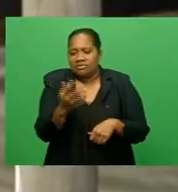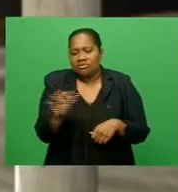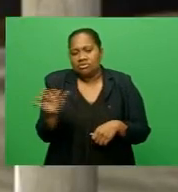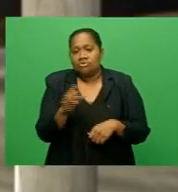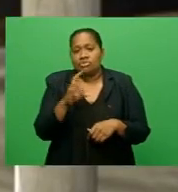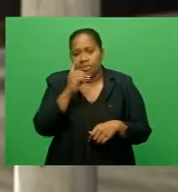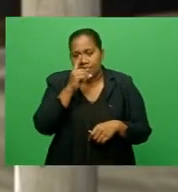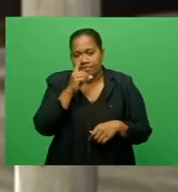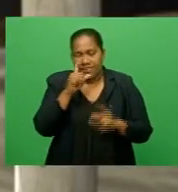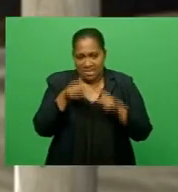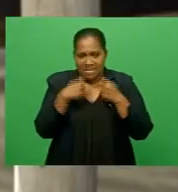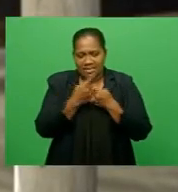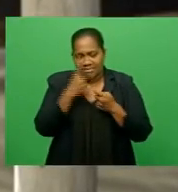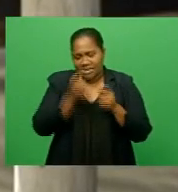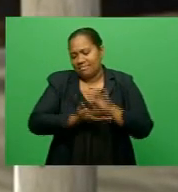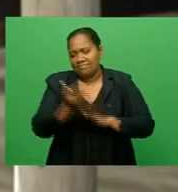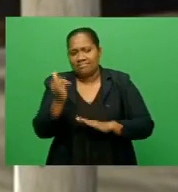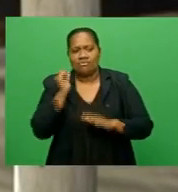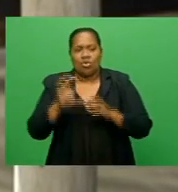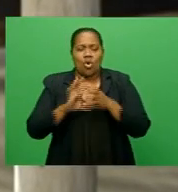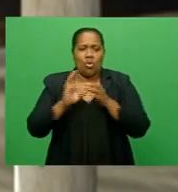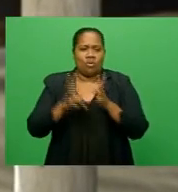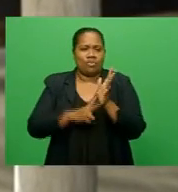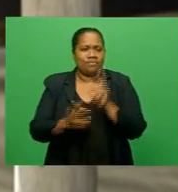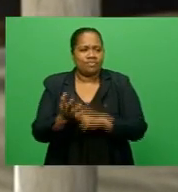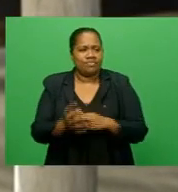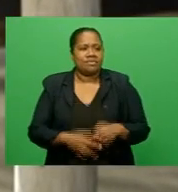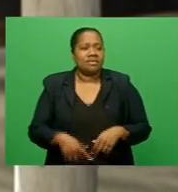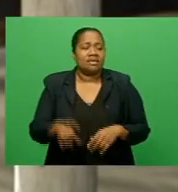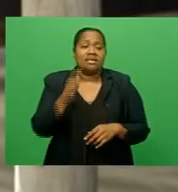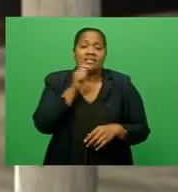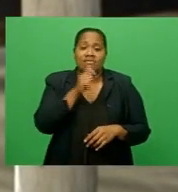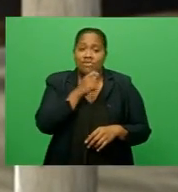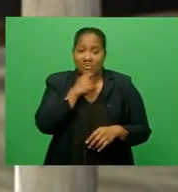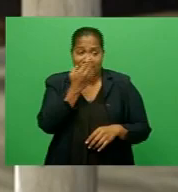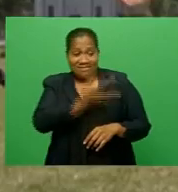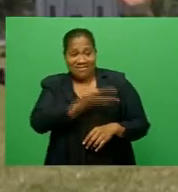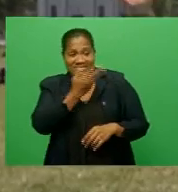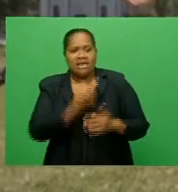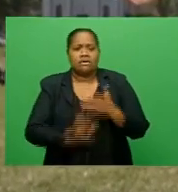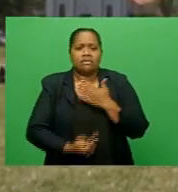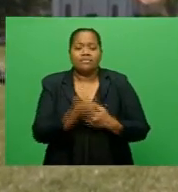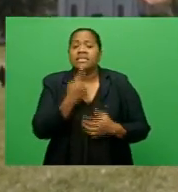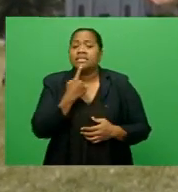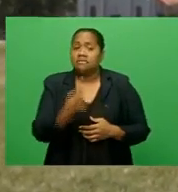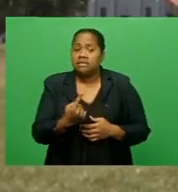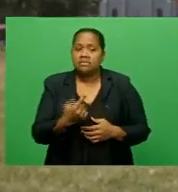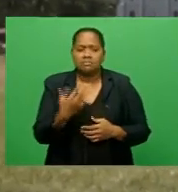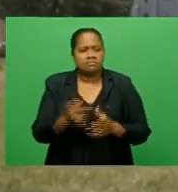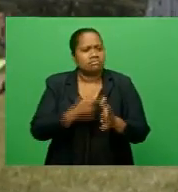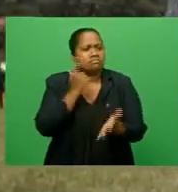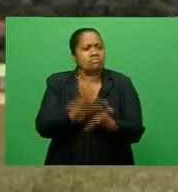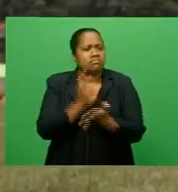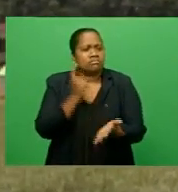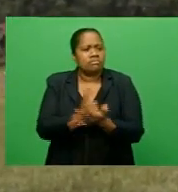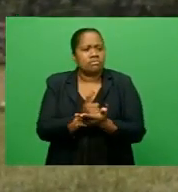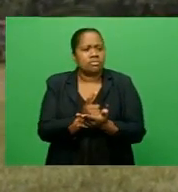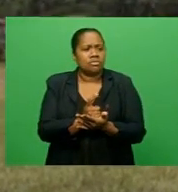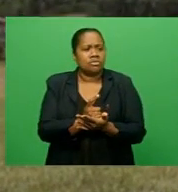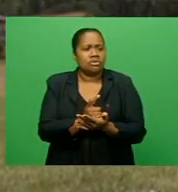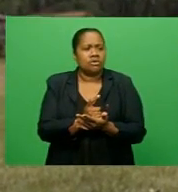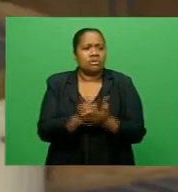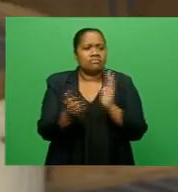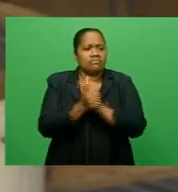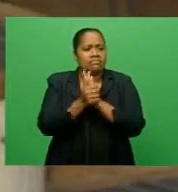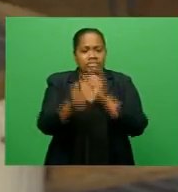villages. Opening the tournament this morning, Taveuni's very own Pio Bosco Tiko Isuva says there will be a lot of talents on display over the next